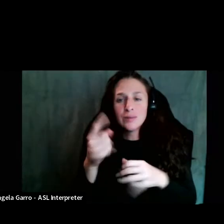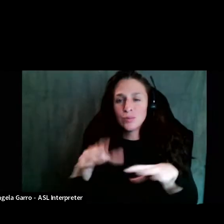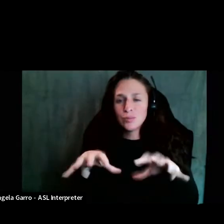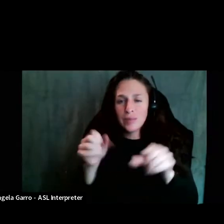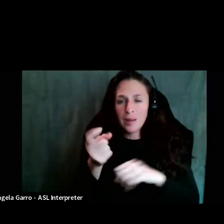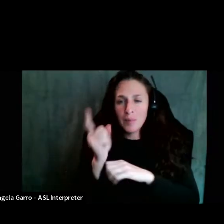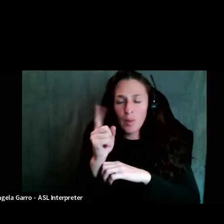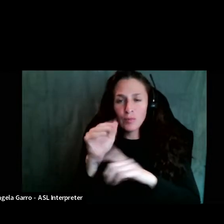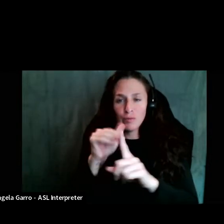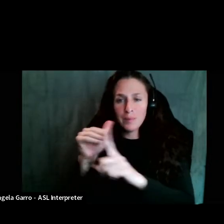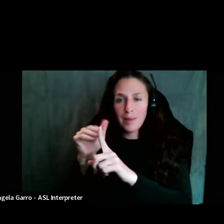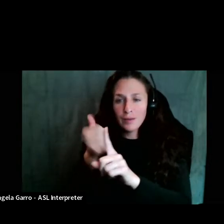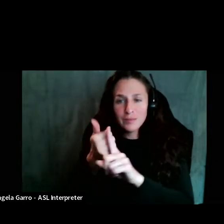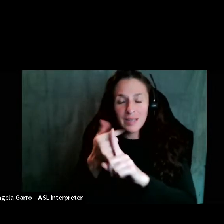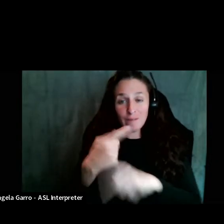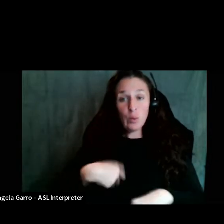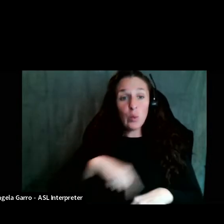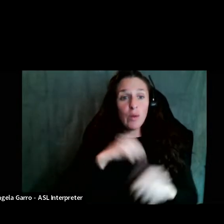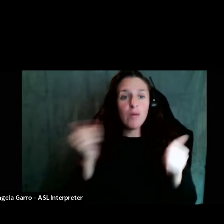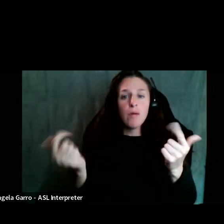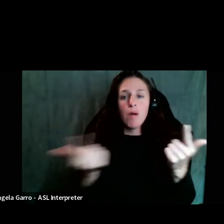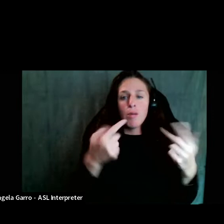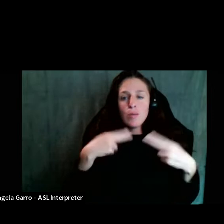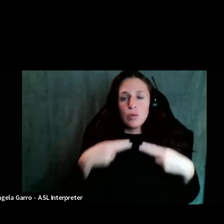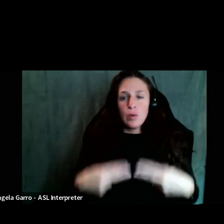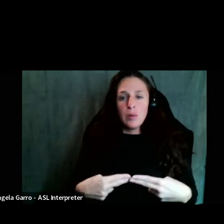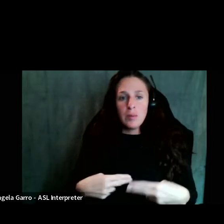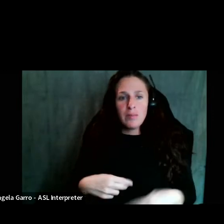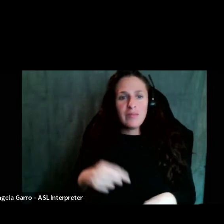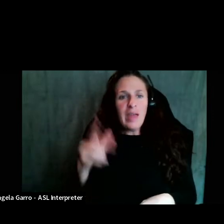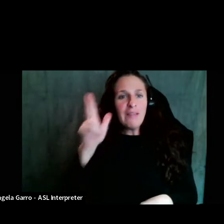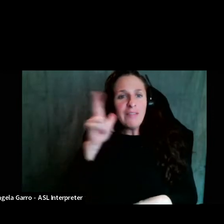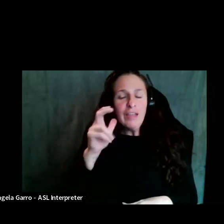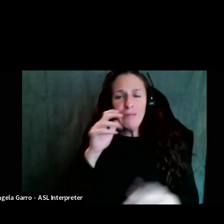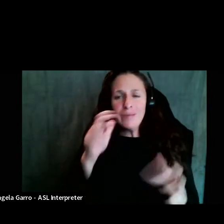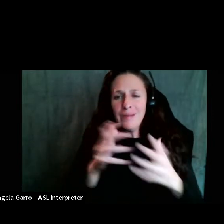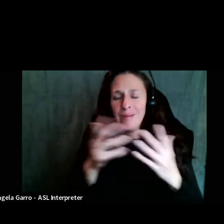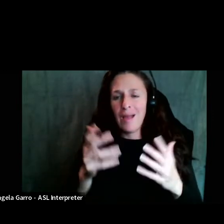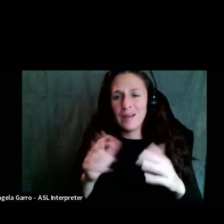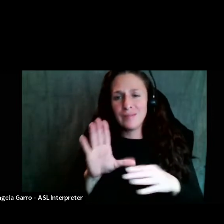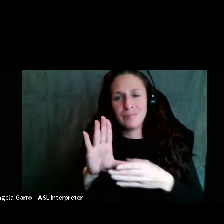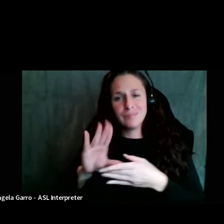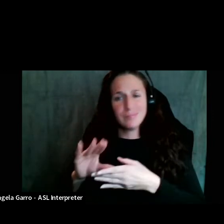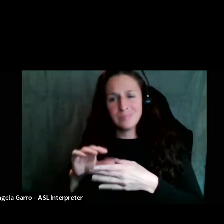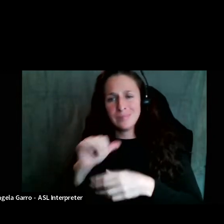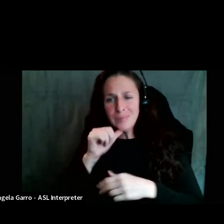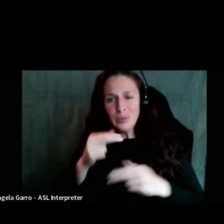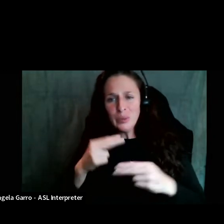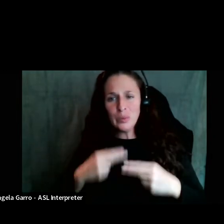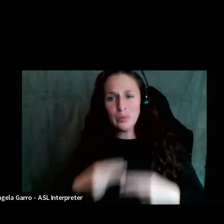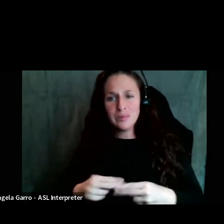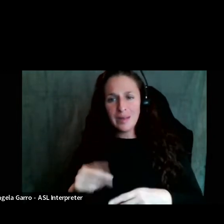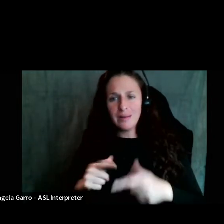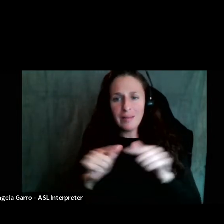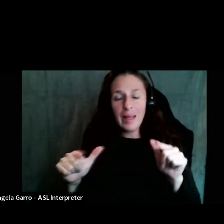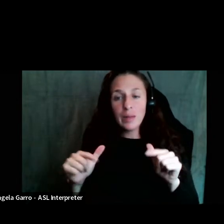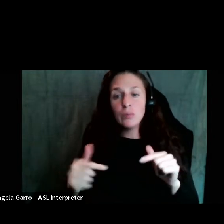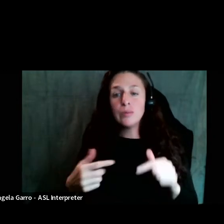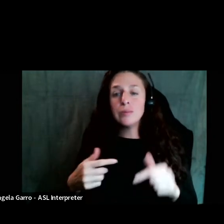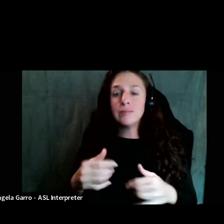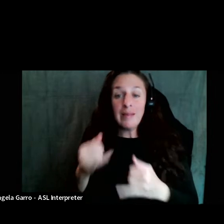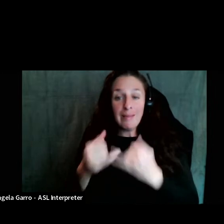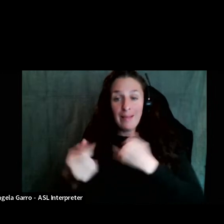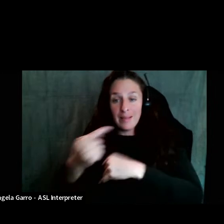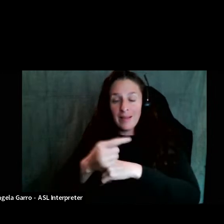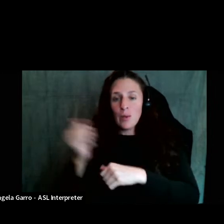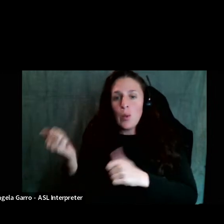that we are human beings. I've been hearing a lot of dehumanizing language. And at the end of the day, we are all